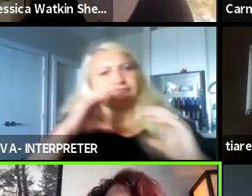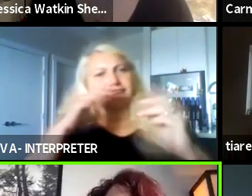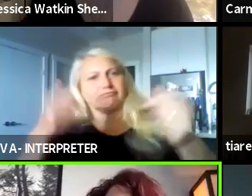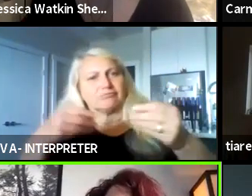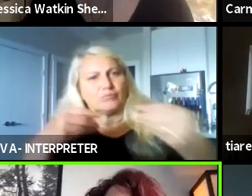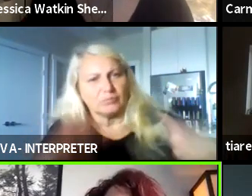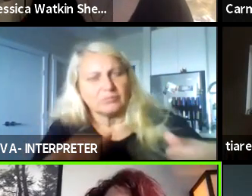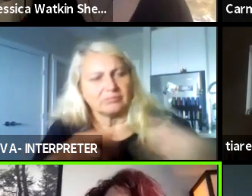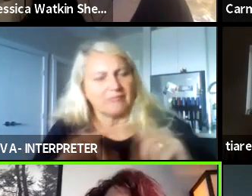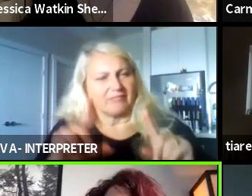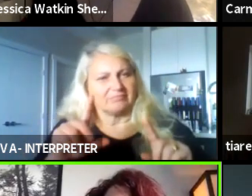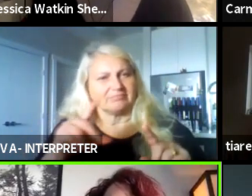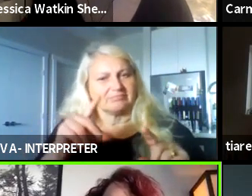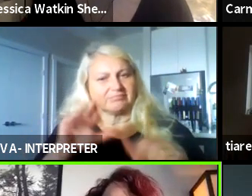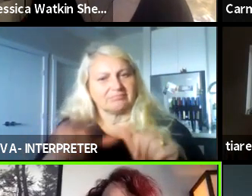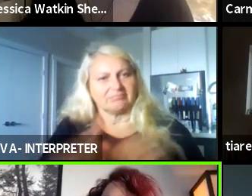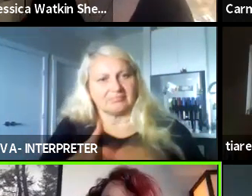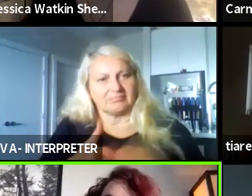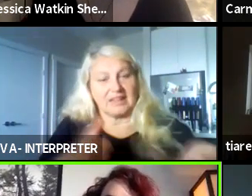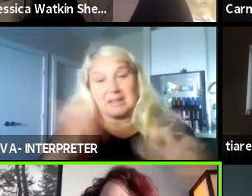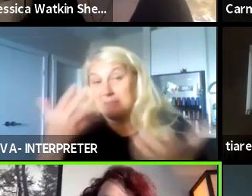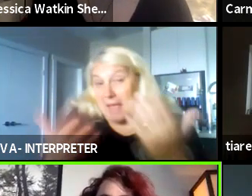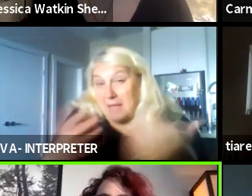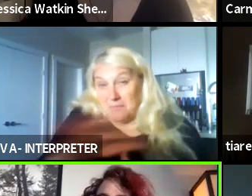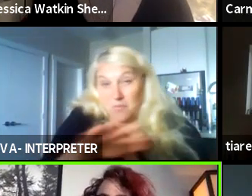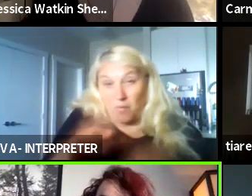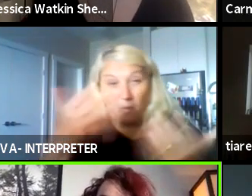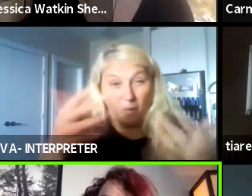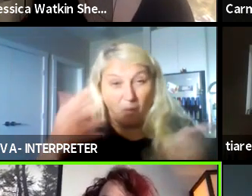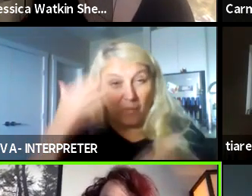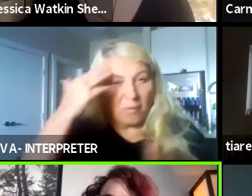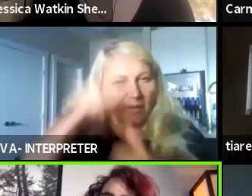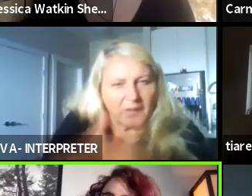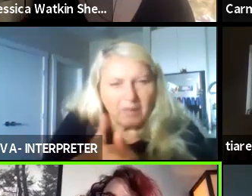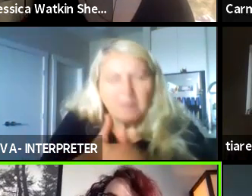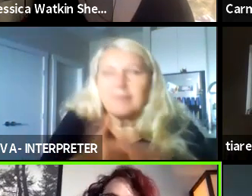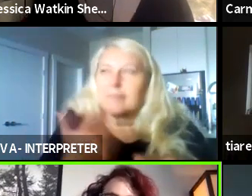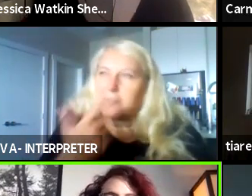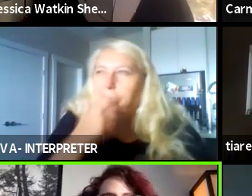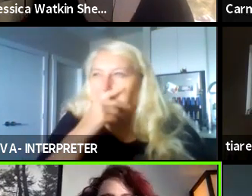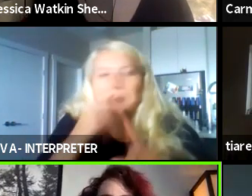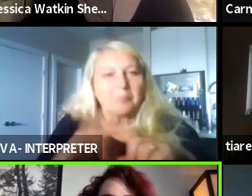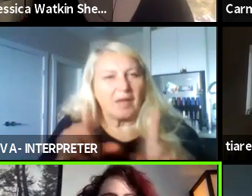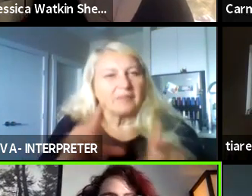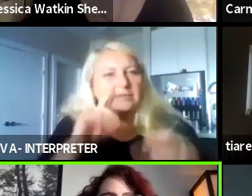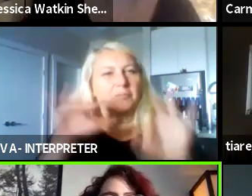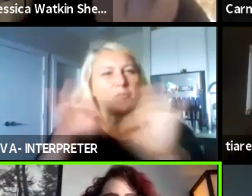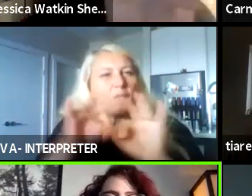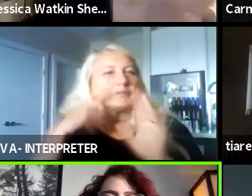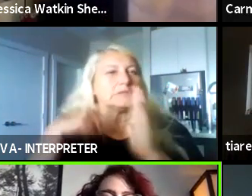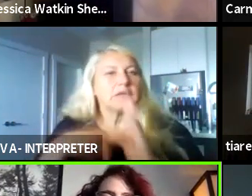already know, but just to highlight the idea of physical descriptions and how you are all